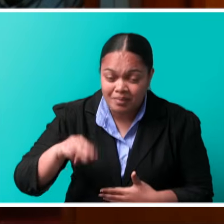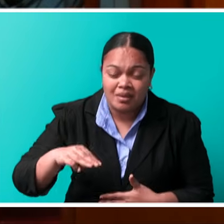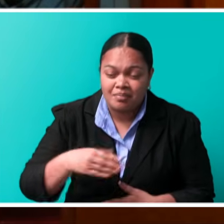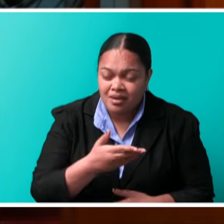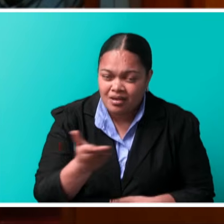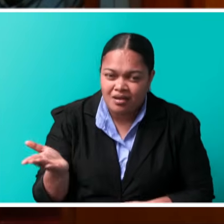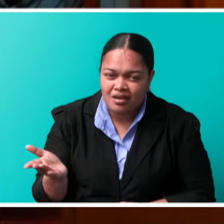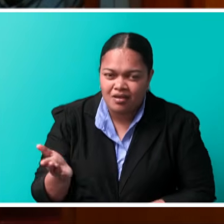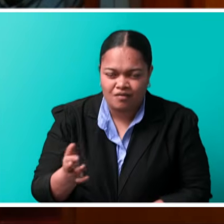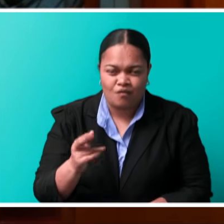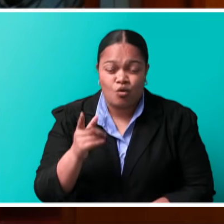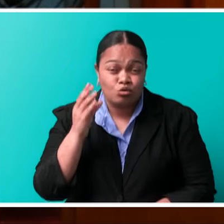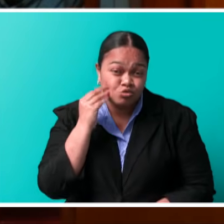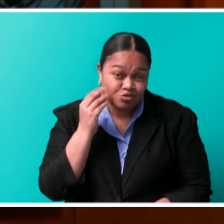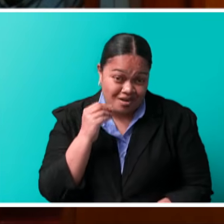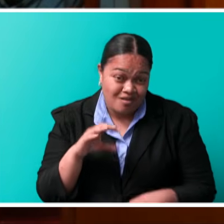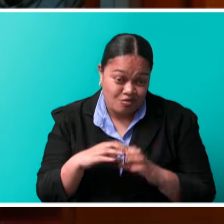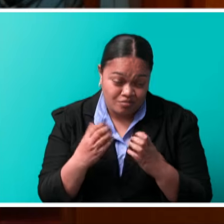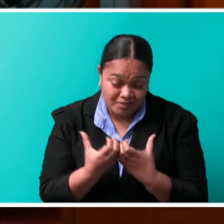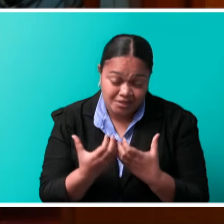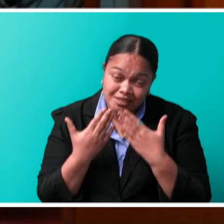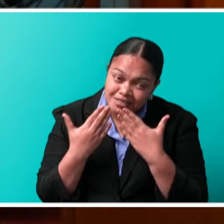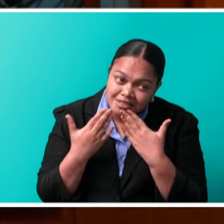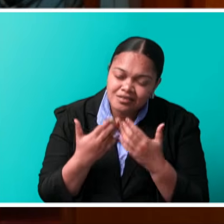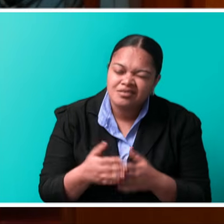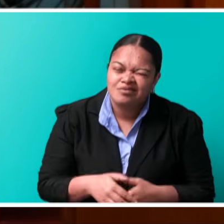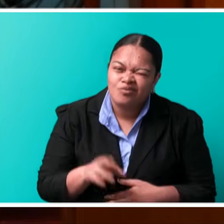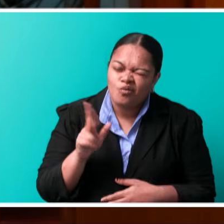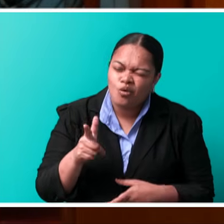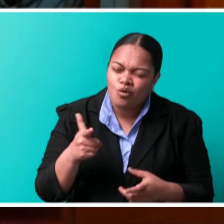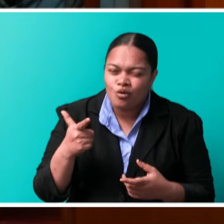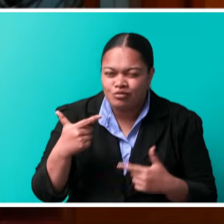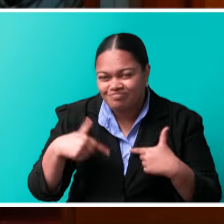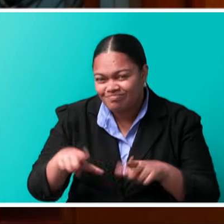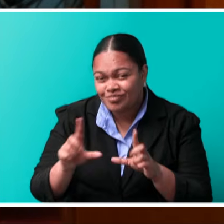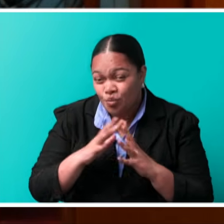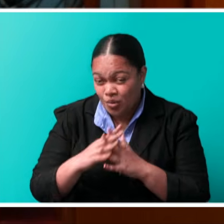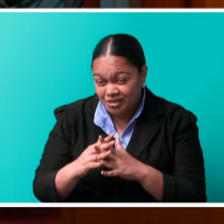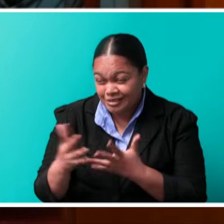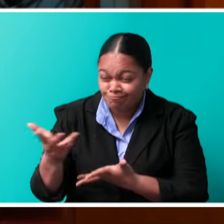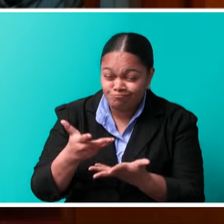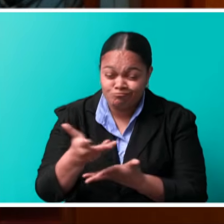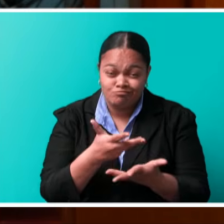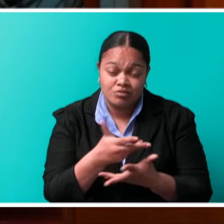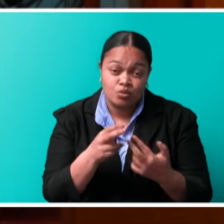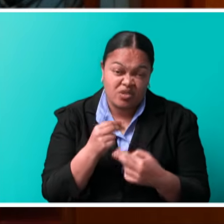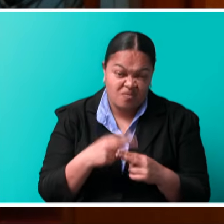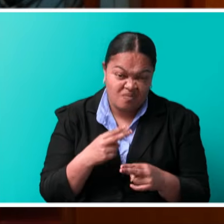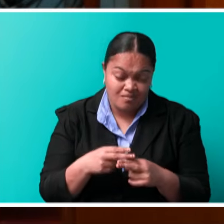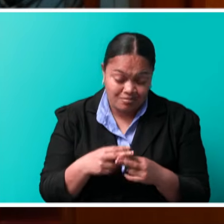Special Committee on Sugar for the tour of the West last week, and we asked the Minister